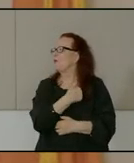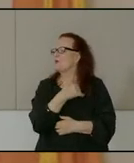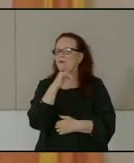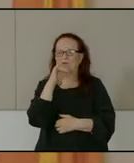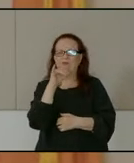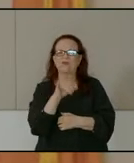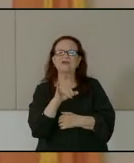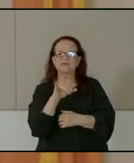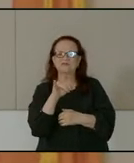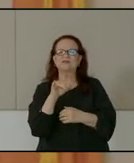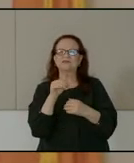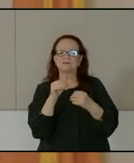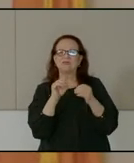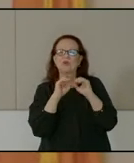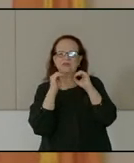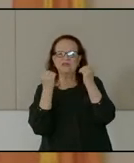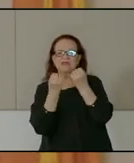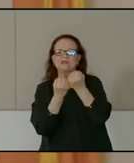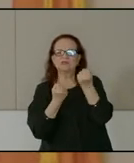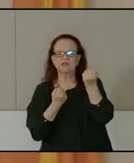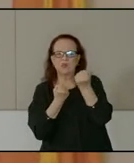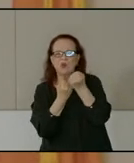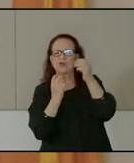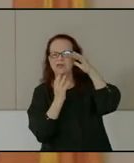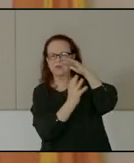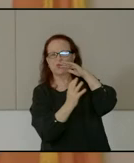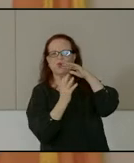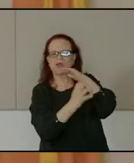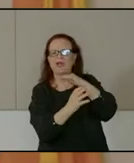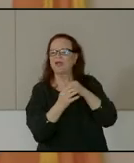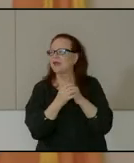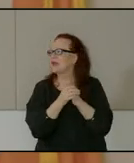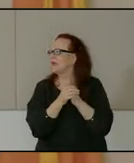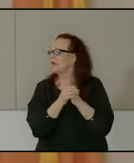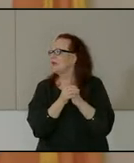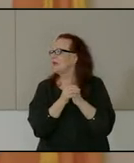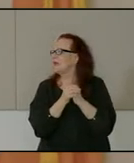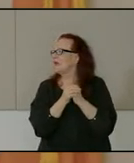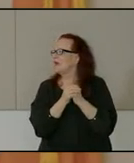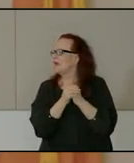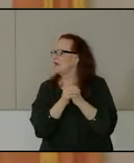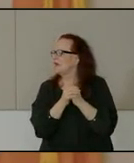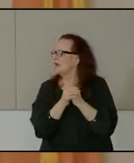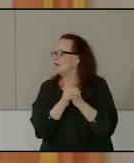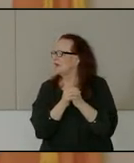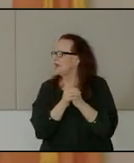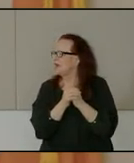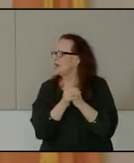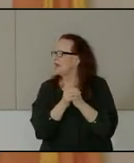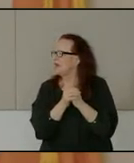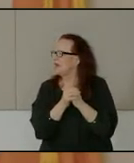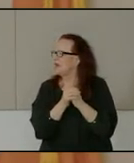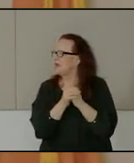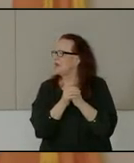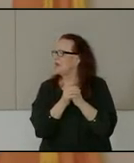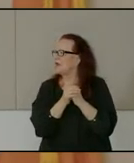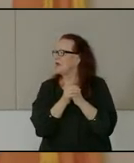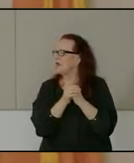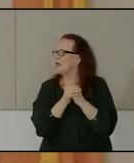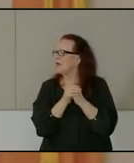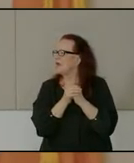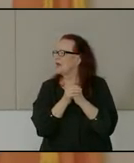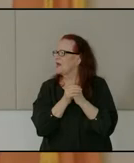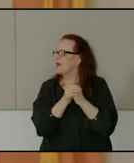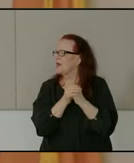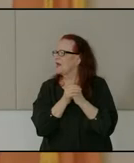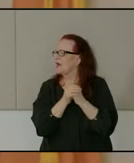organization. I can see how it's important. I can see this refugee, how they start, and how this is a great difference